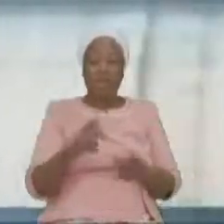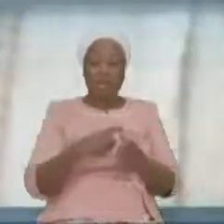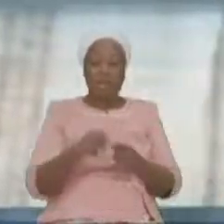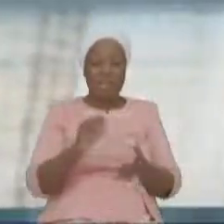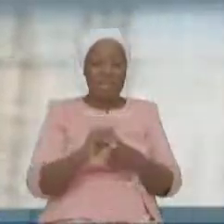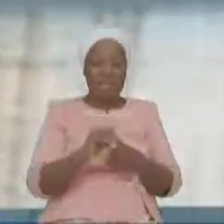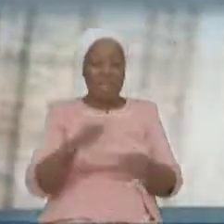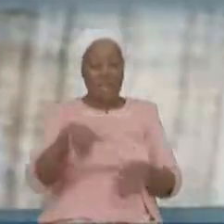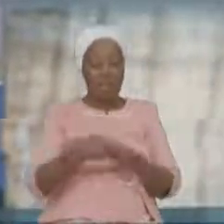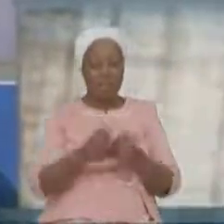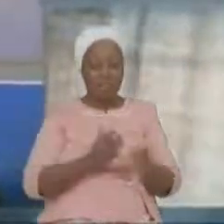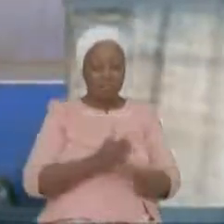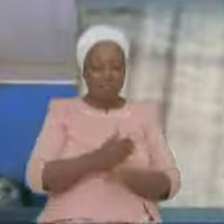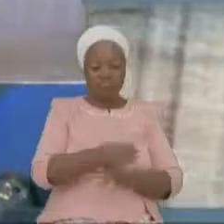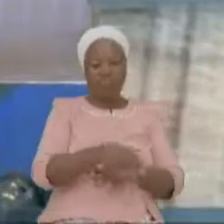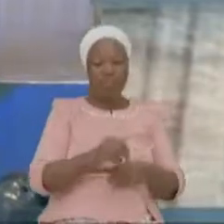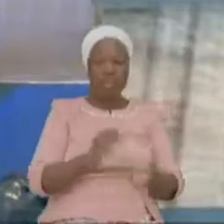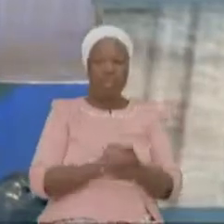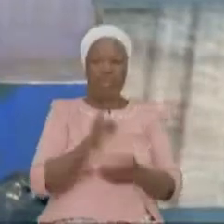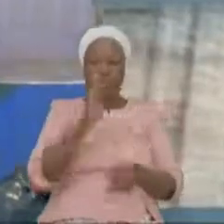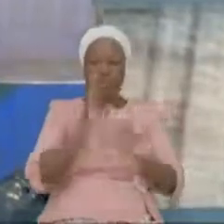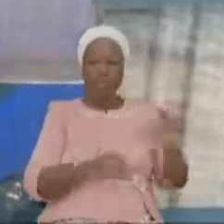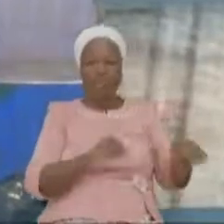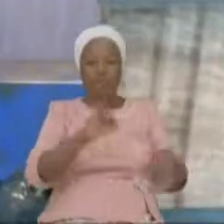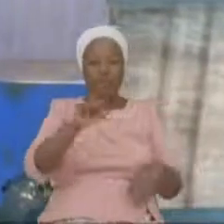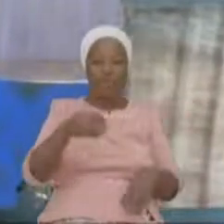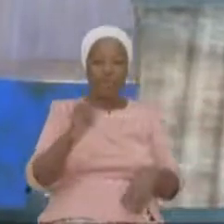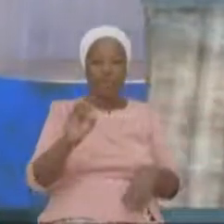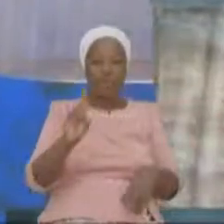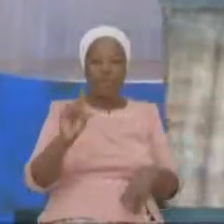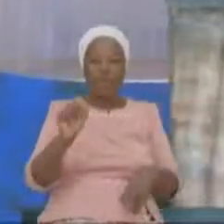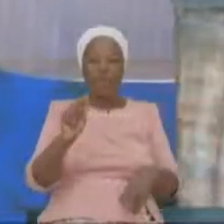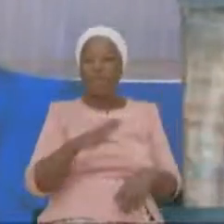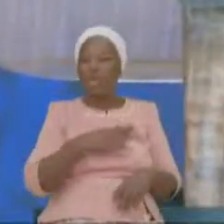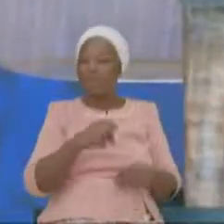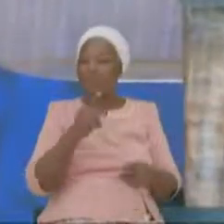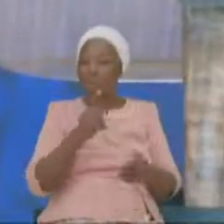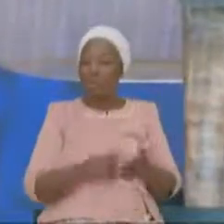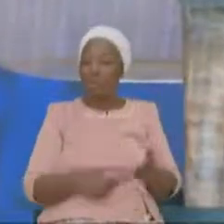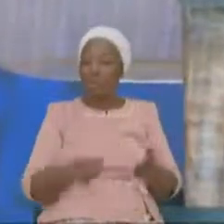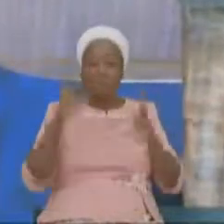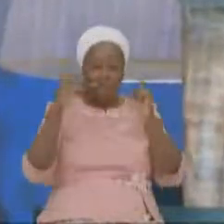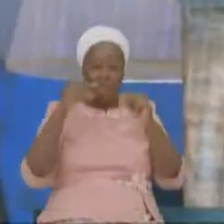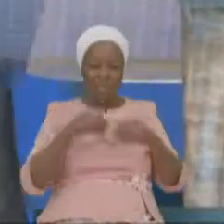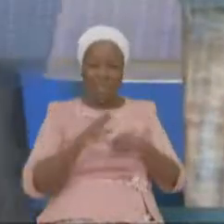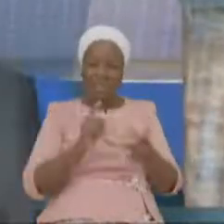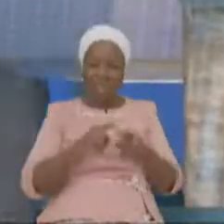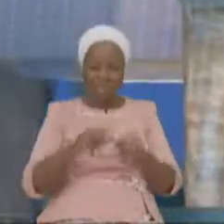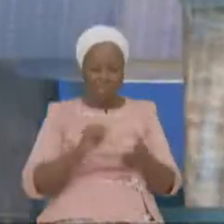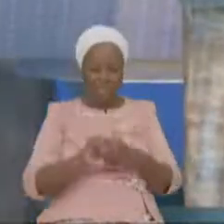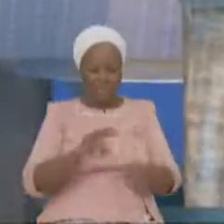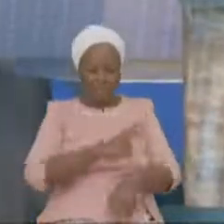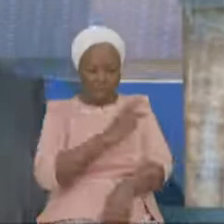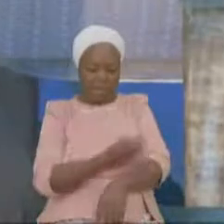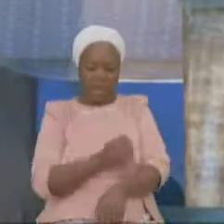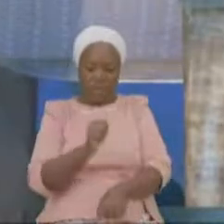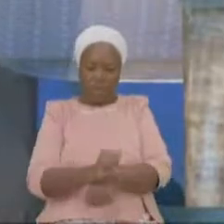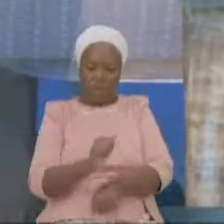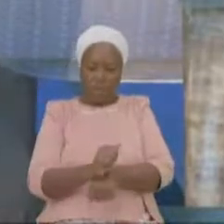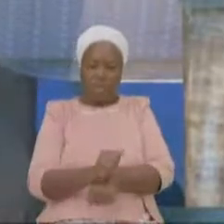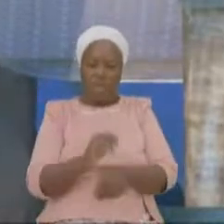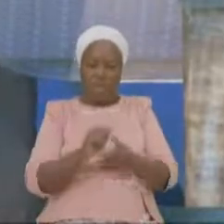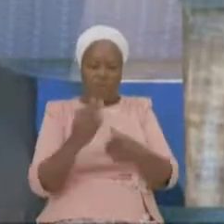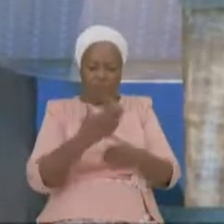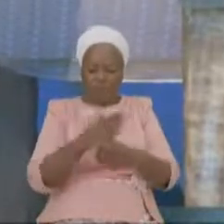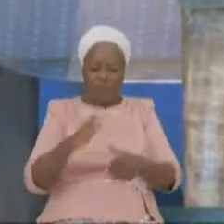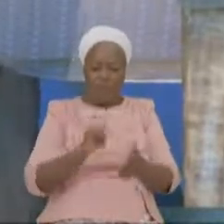River Jordan, divided for them. What Moses had, he had not died yet. And the mighty works of dividing the Red